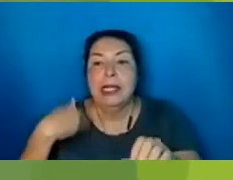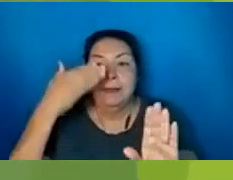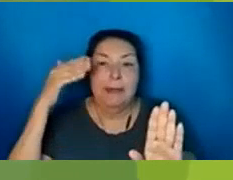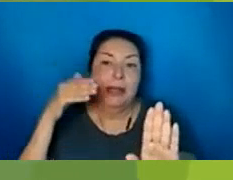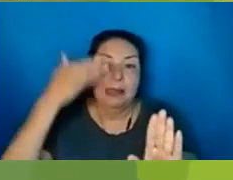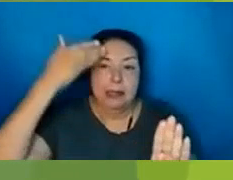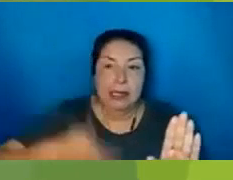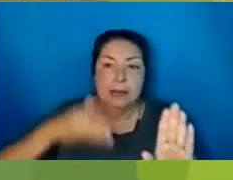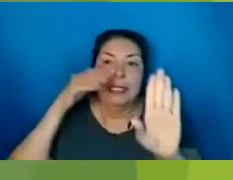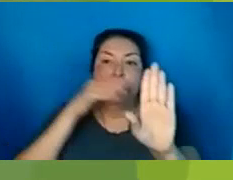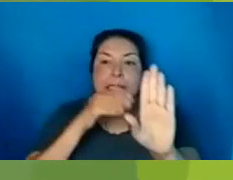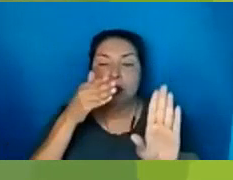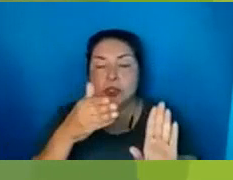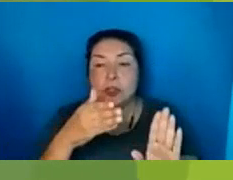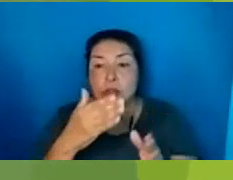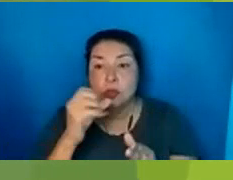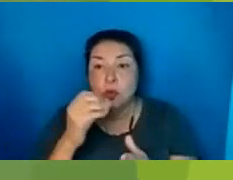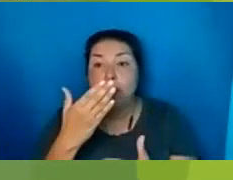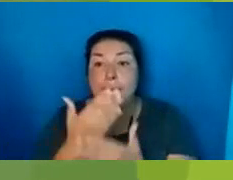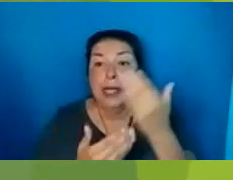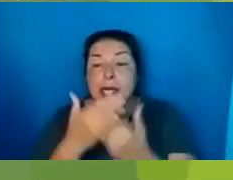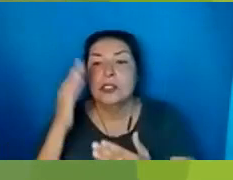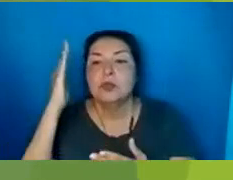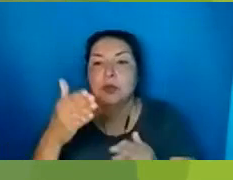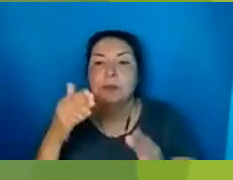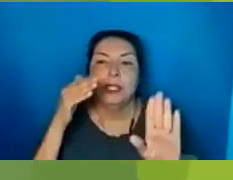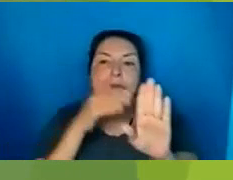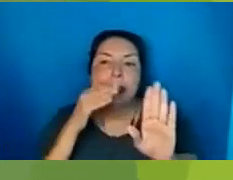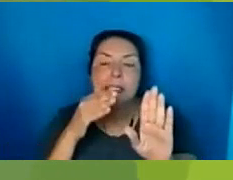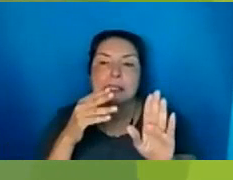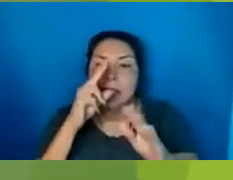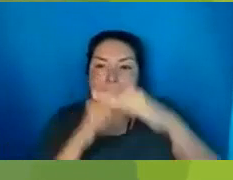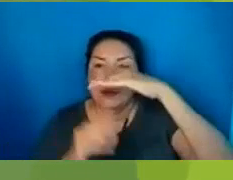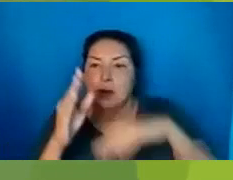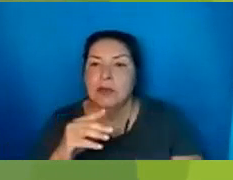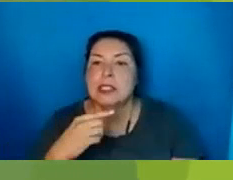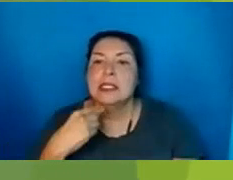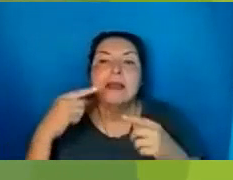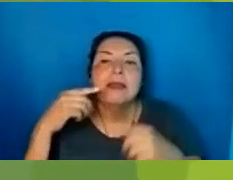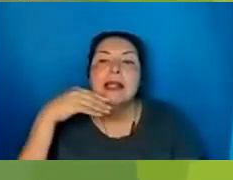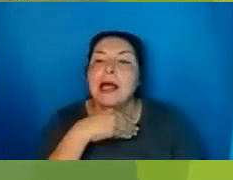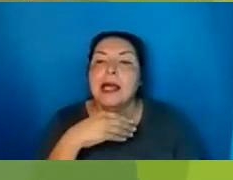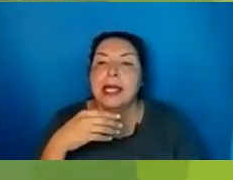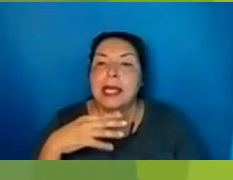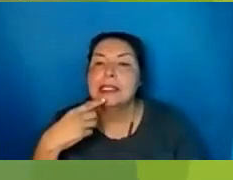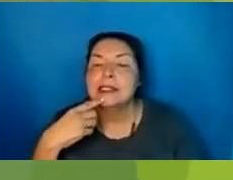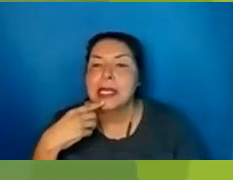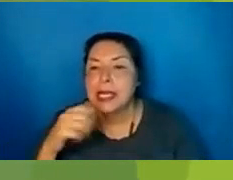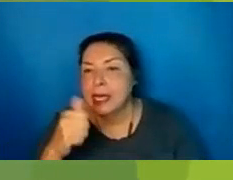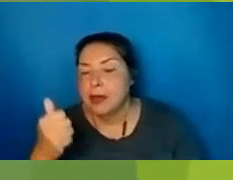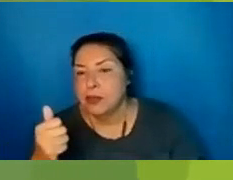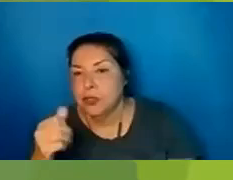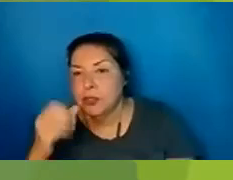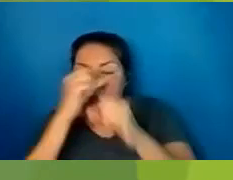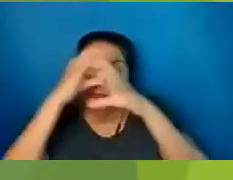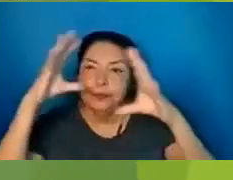So my hand will be against the prophets who see false visions and utter lying divinations. They will have no